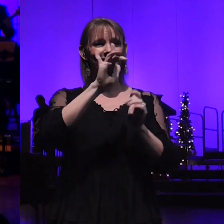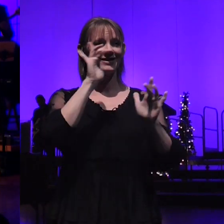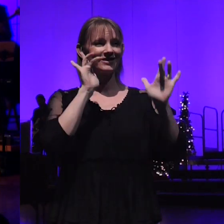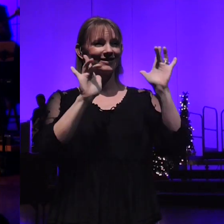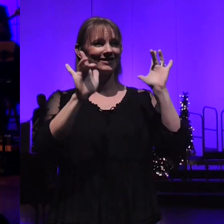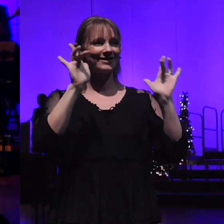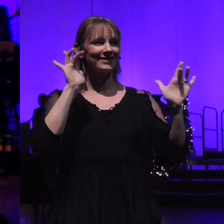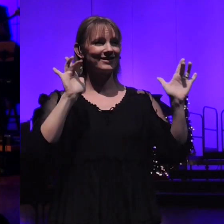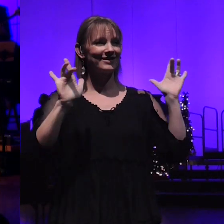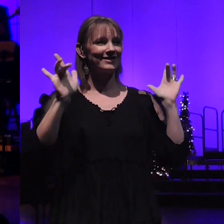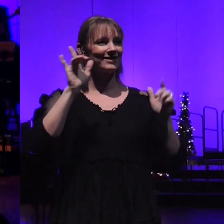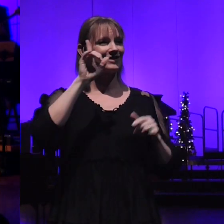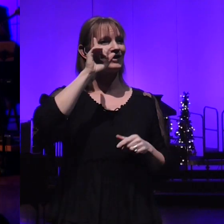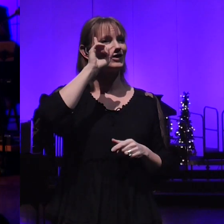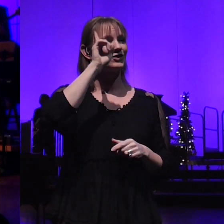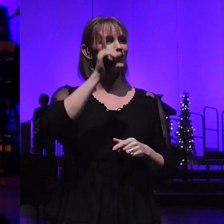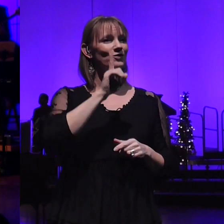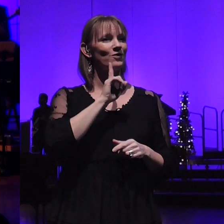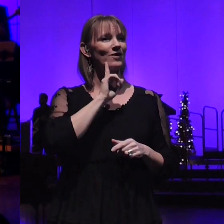each face.